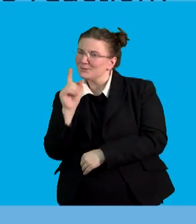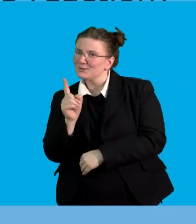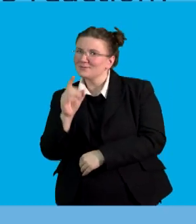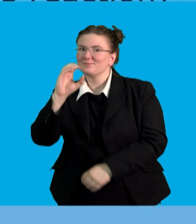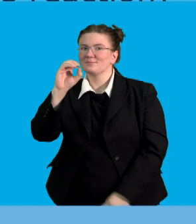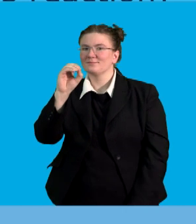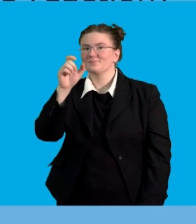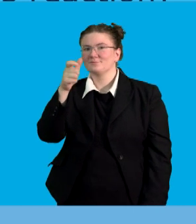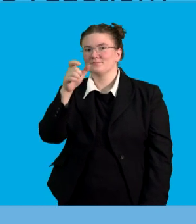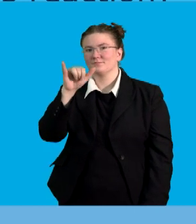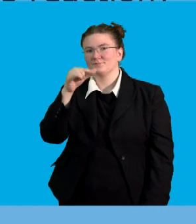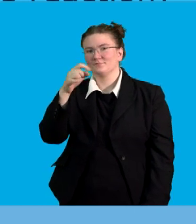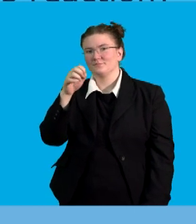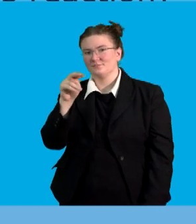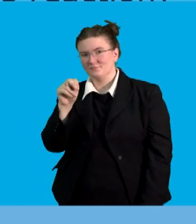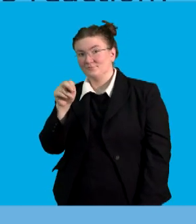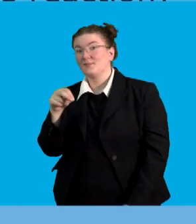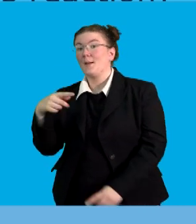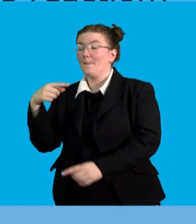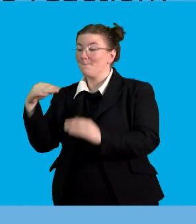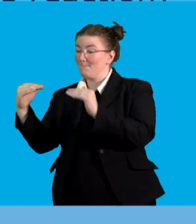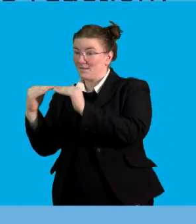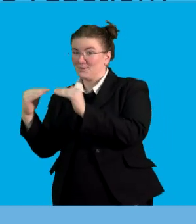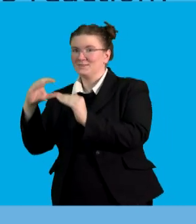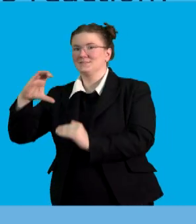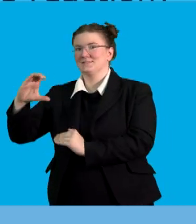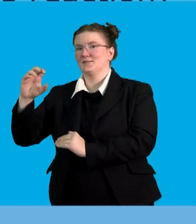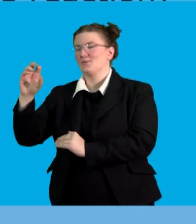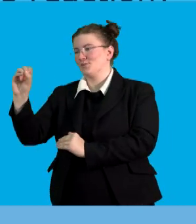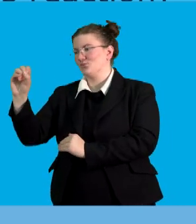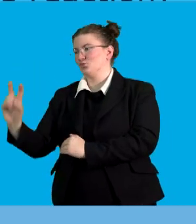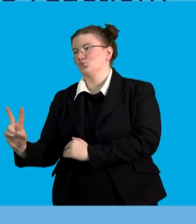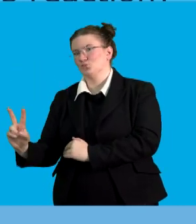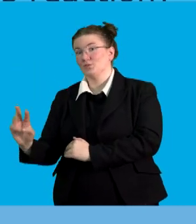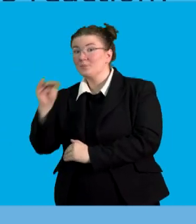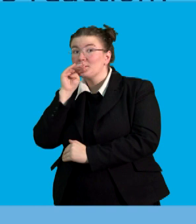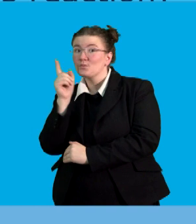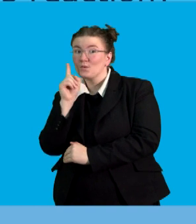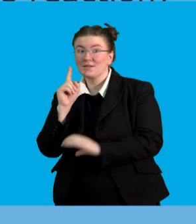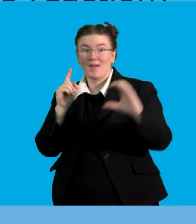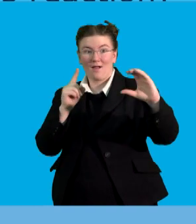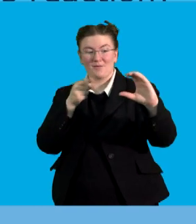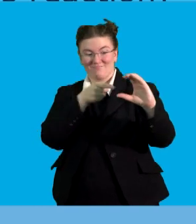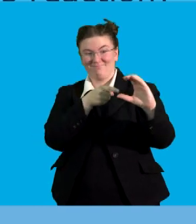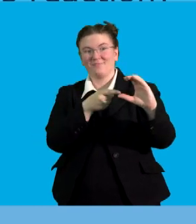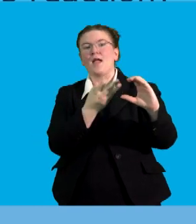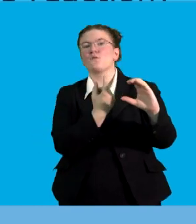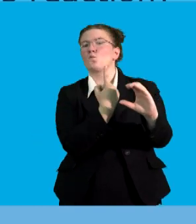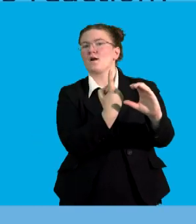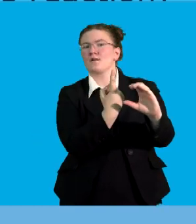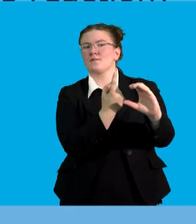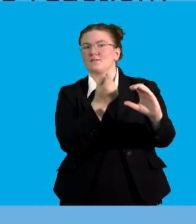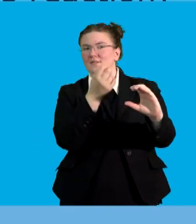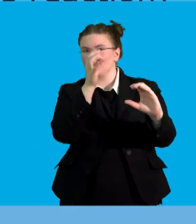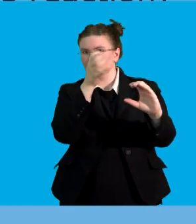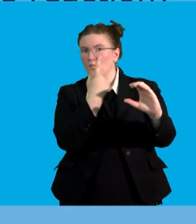written there, and this is going to be our CO2. That means we have one atom of carbon and two atoms of oxygen.